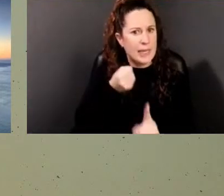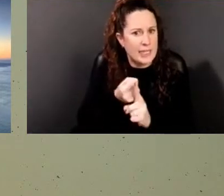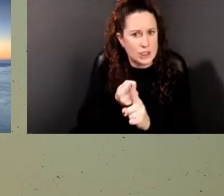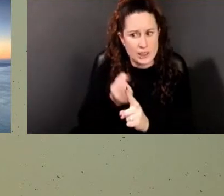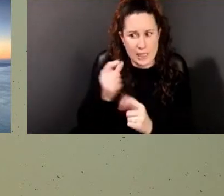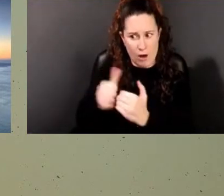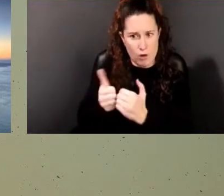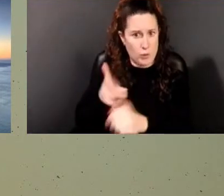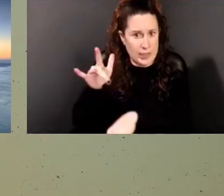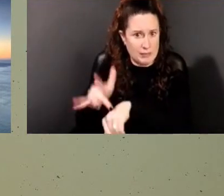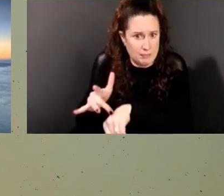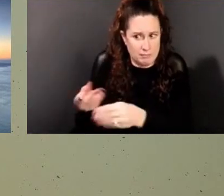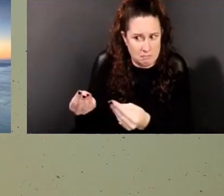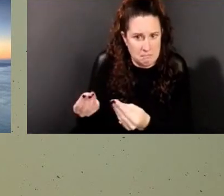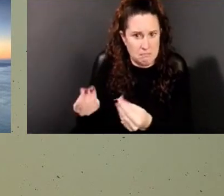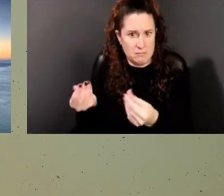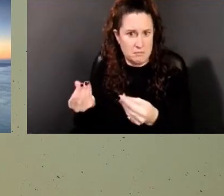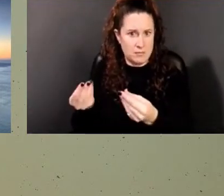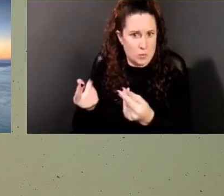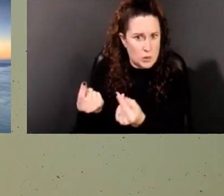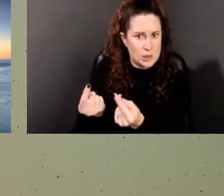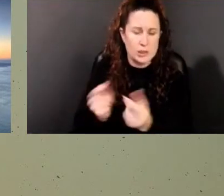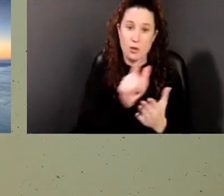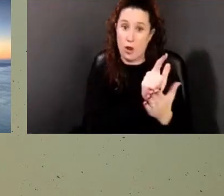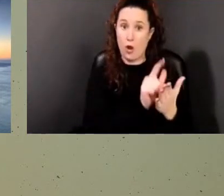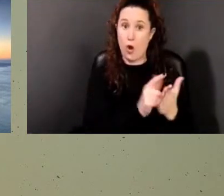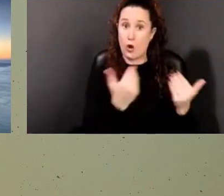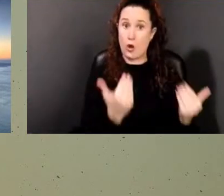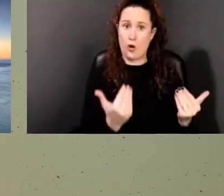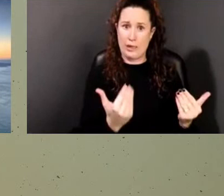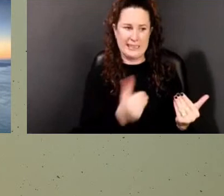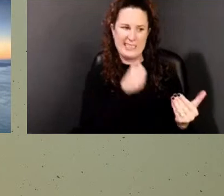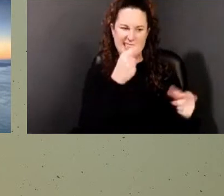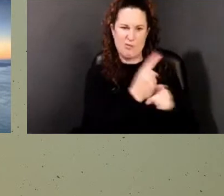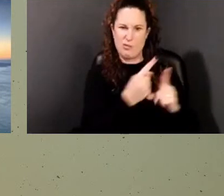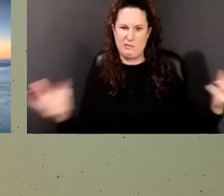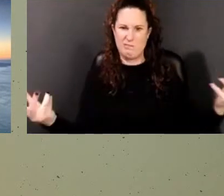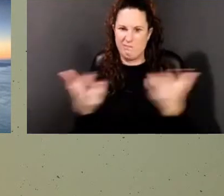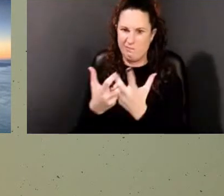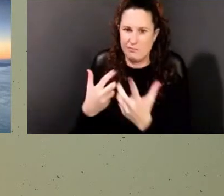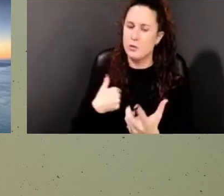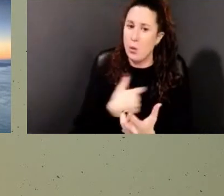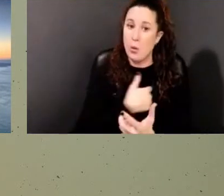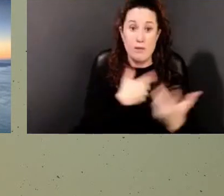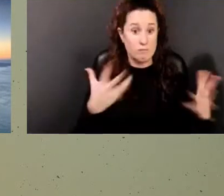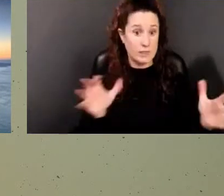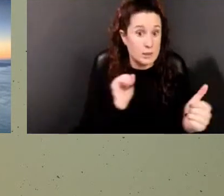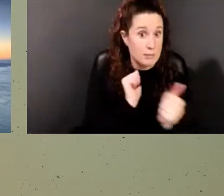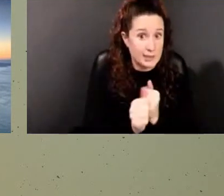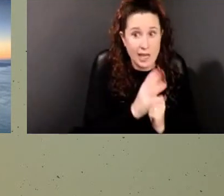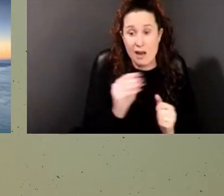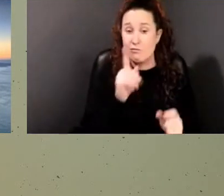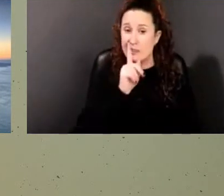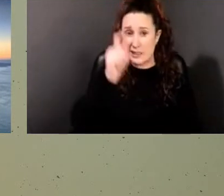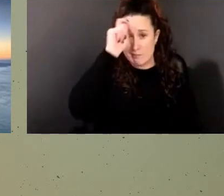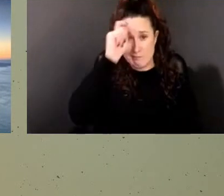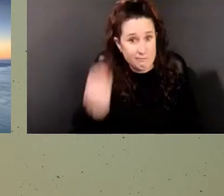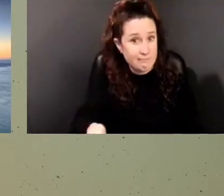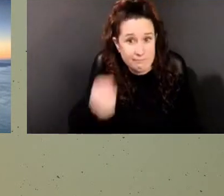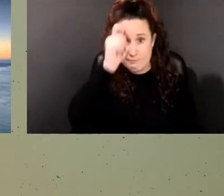law did not speak appropriately to it. So we've got a lot of work to, and hats off to your team